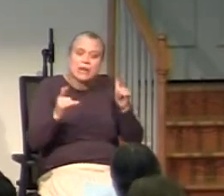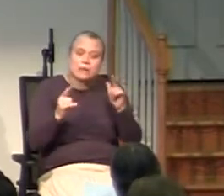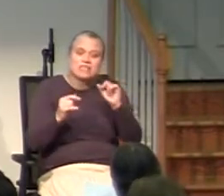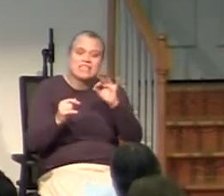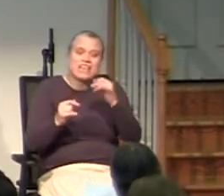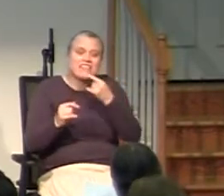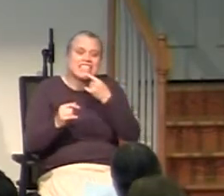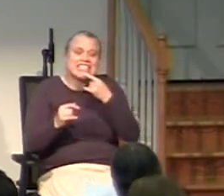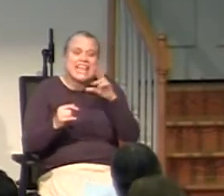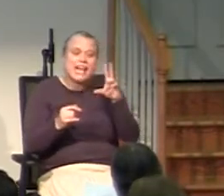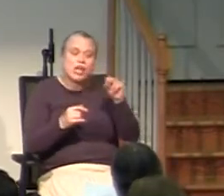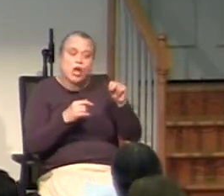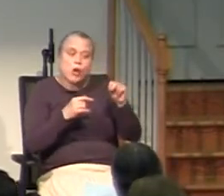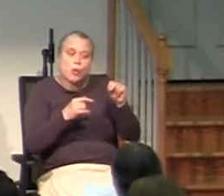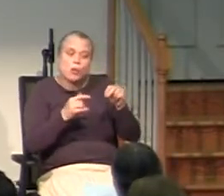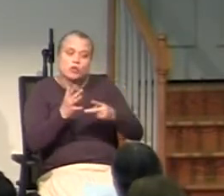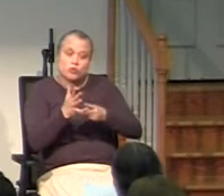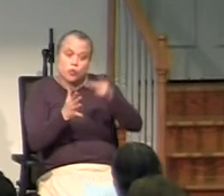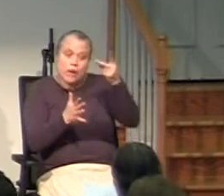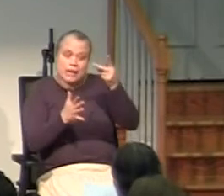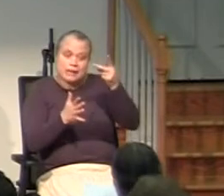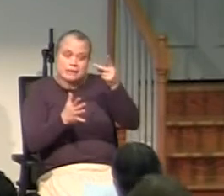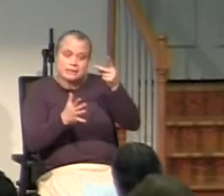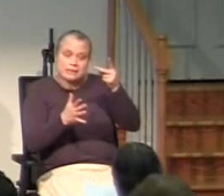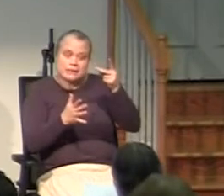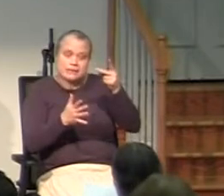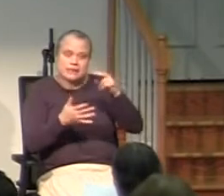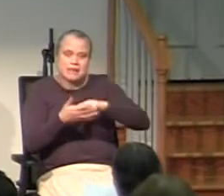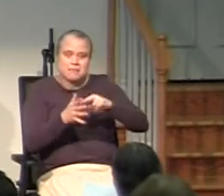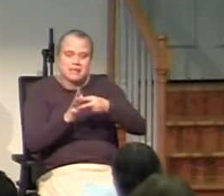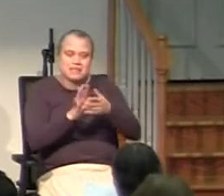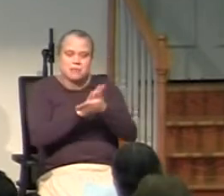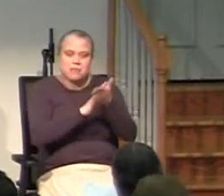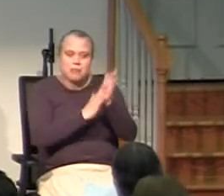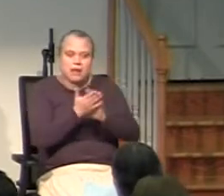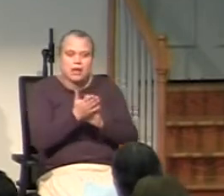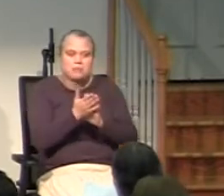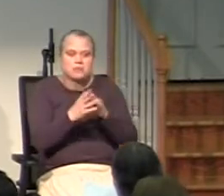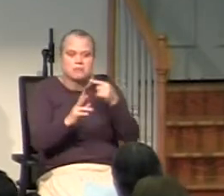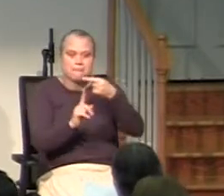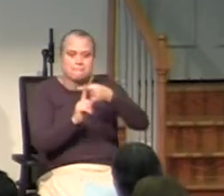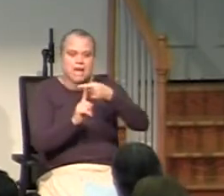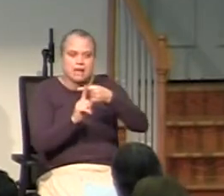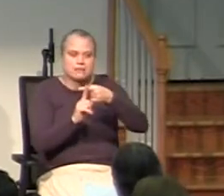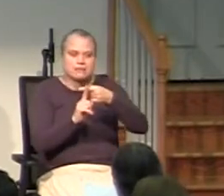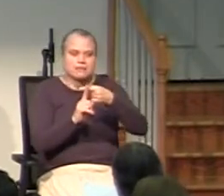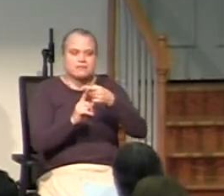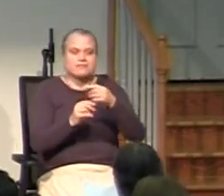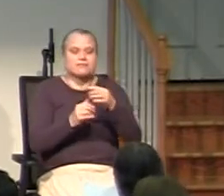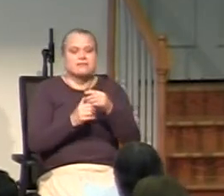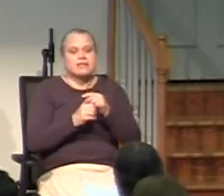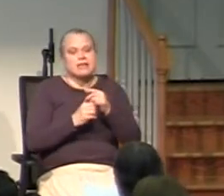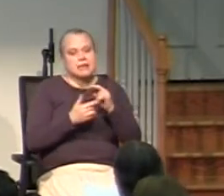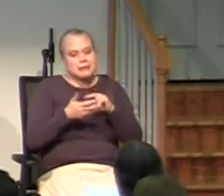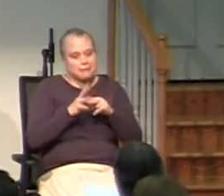negative, it makes a positive out of it. But these are, in the original language, there's two different words, and it means never, no,